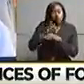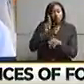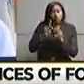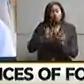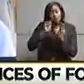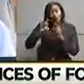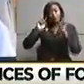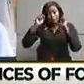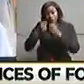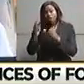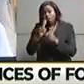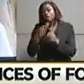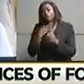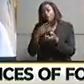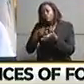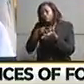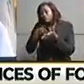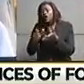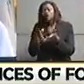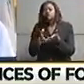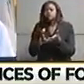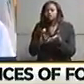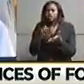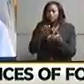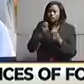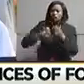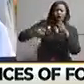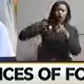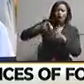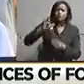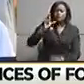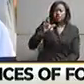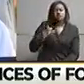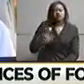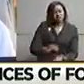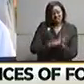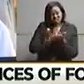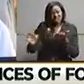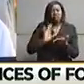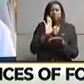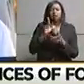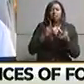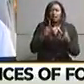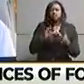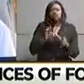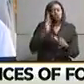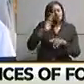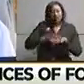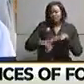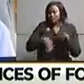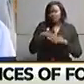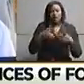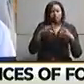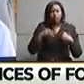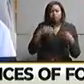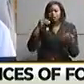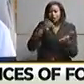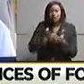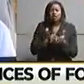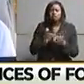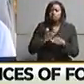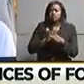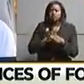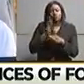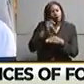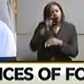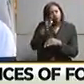red-handed, license is cancelled. You never trade here. And we shall never give you a license again because you are a